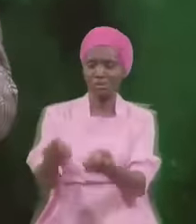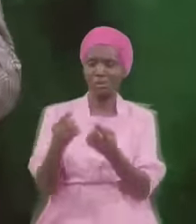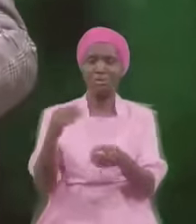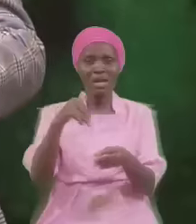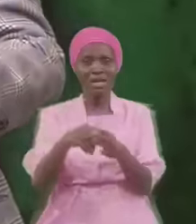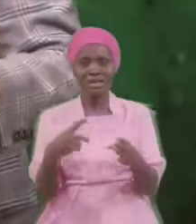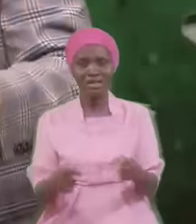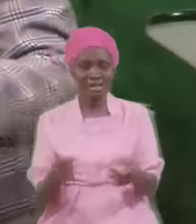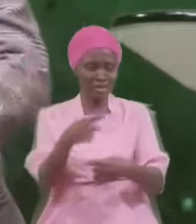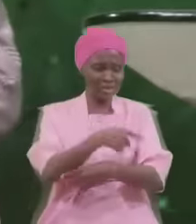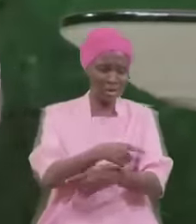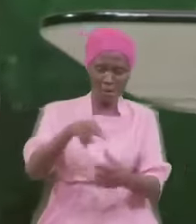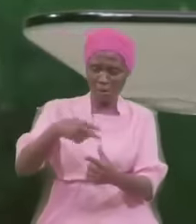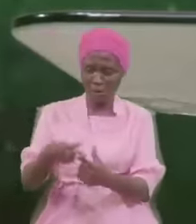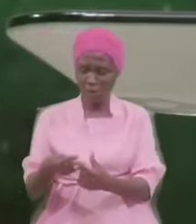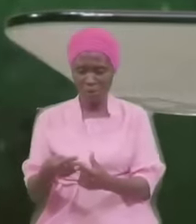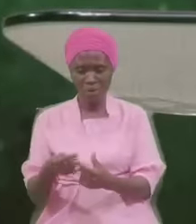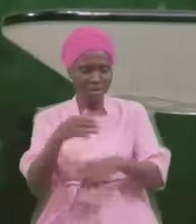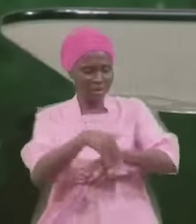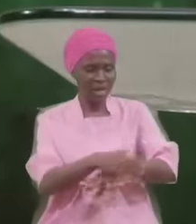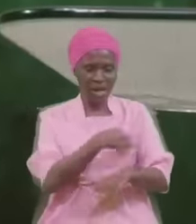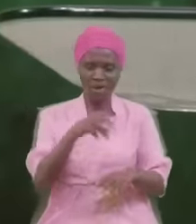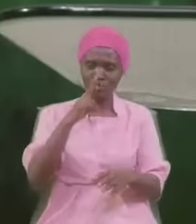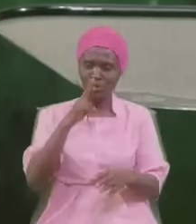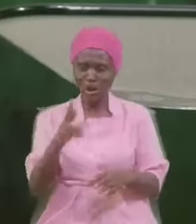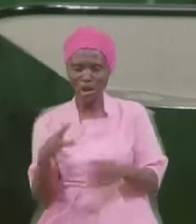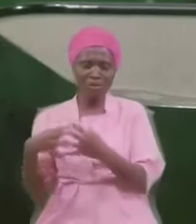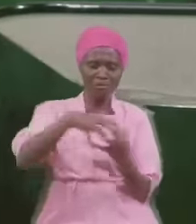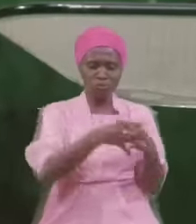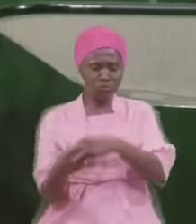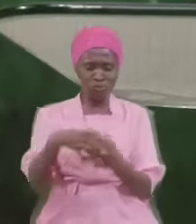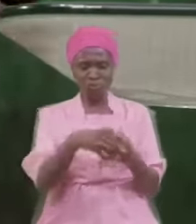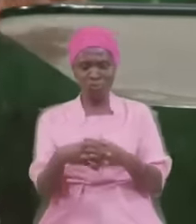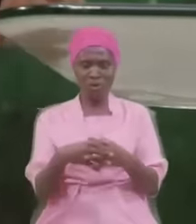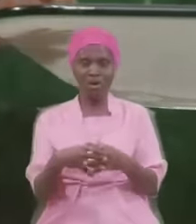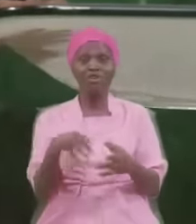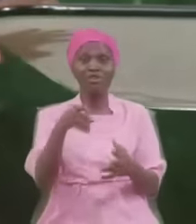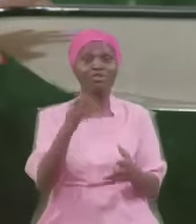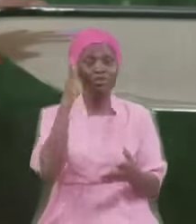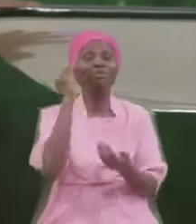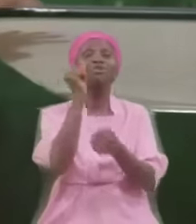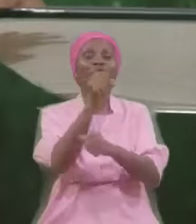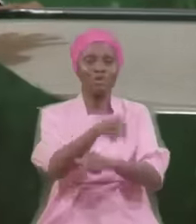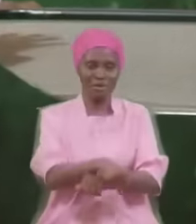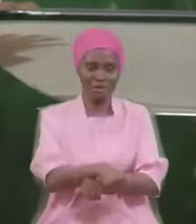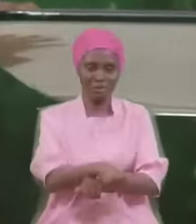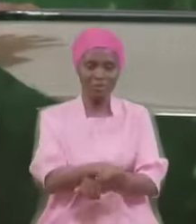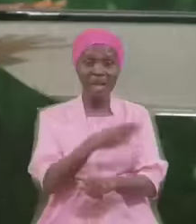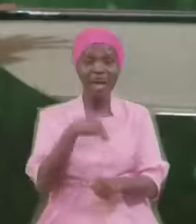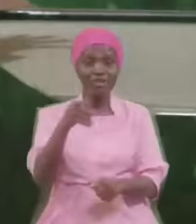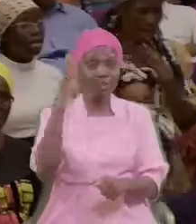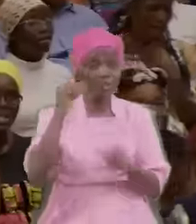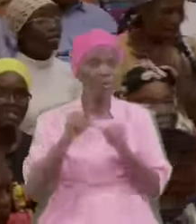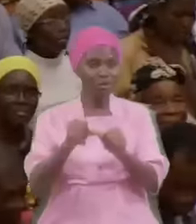day or night, you have been fighting and fighting, you overcome, you will still be